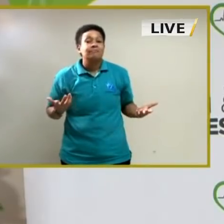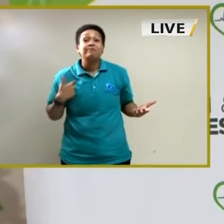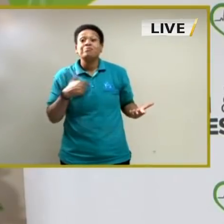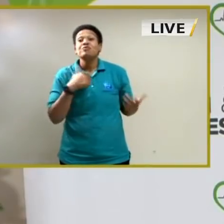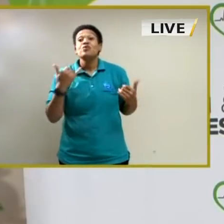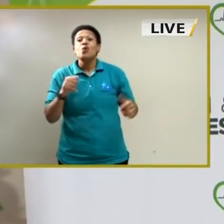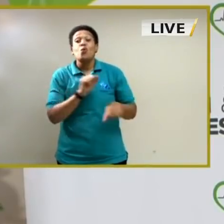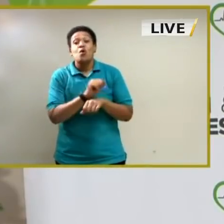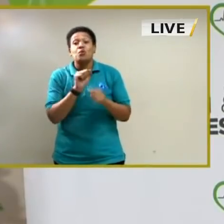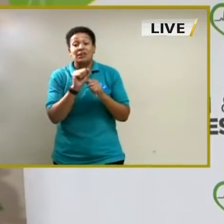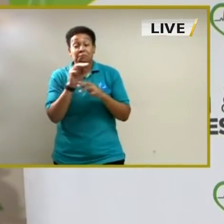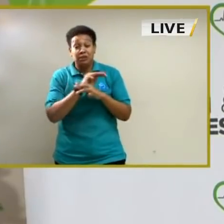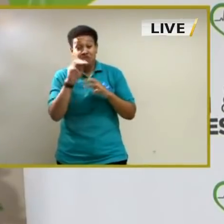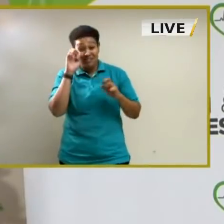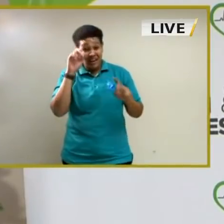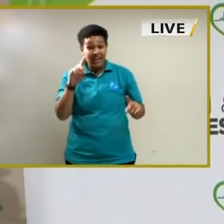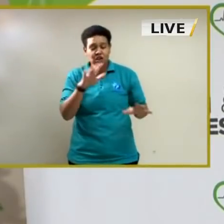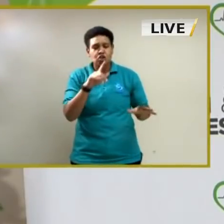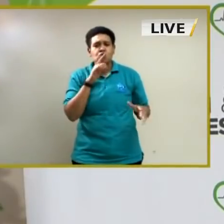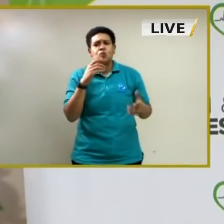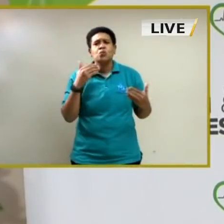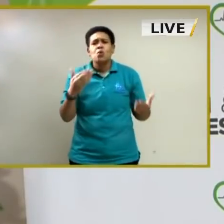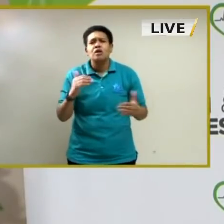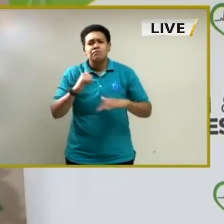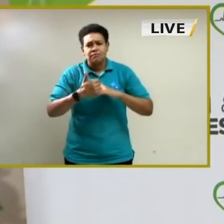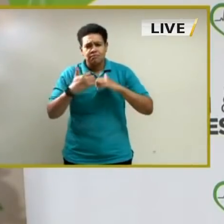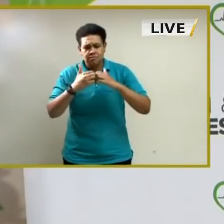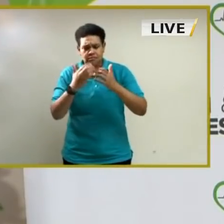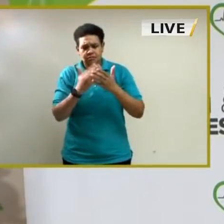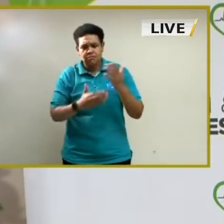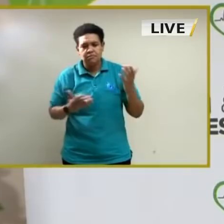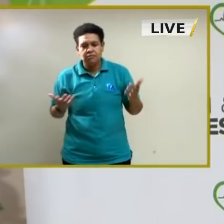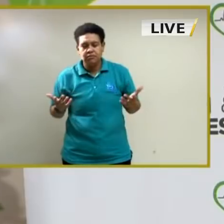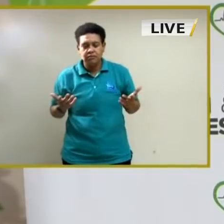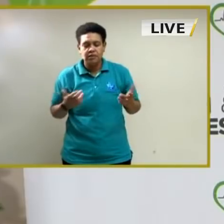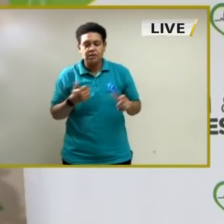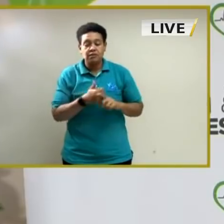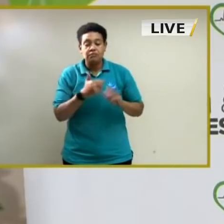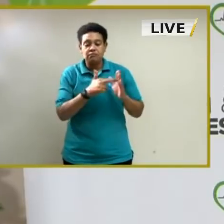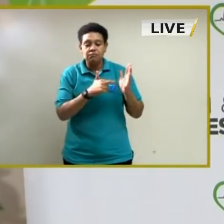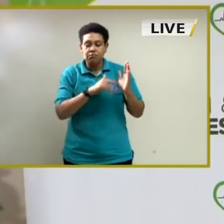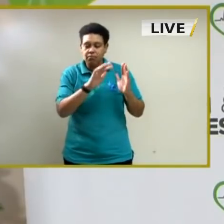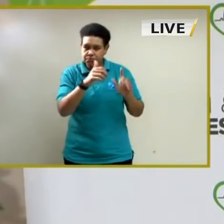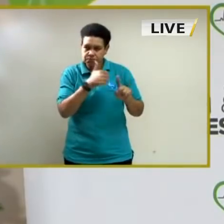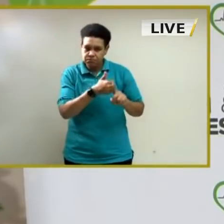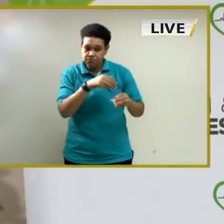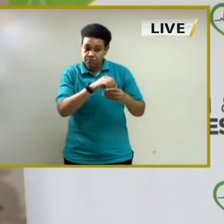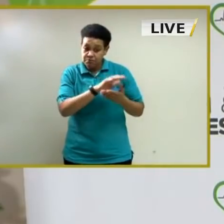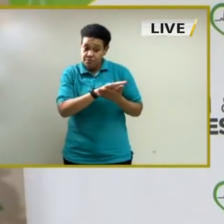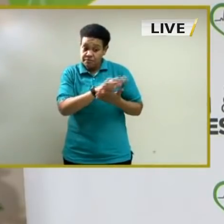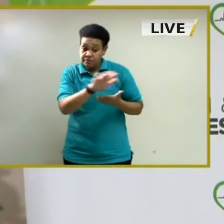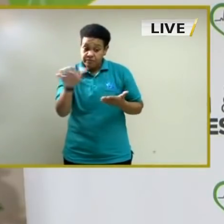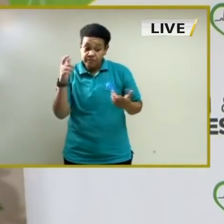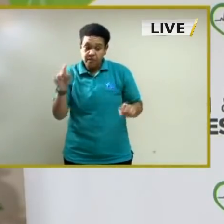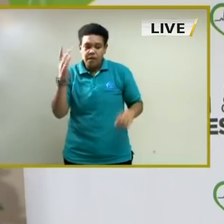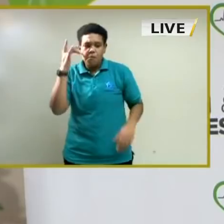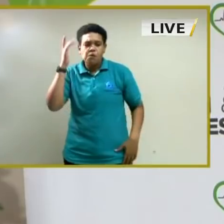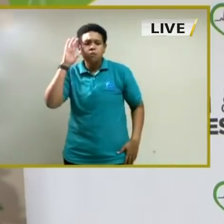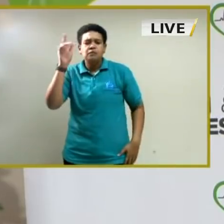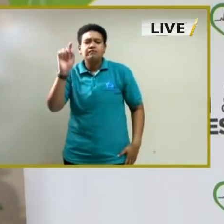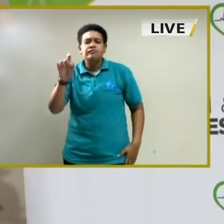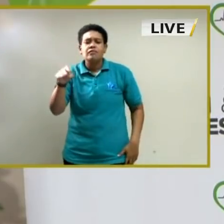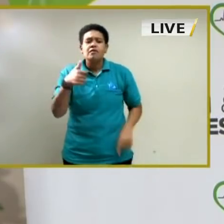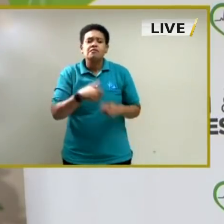now working with the Ministry of Education to put in place the protocols in the schools, because it will have